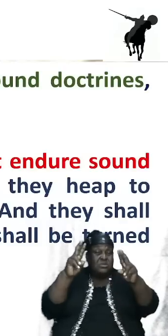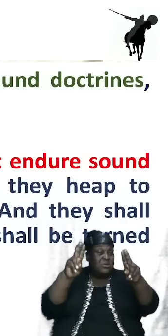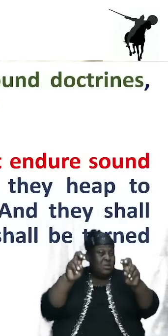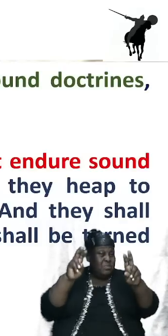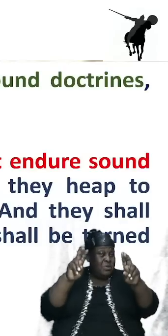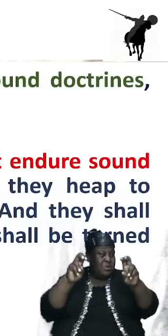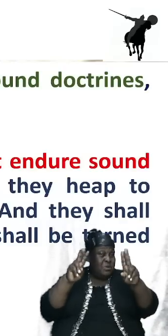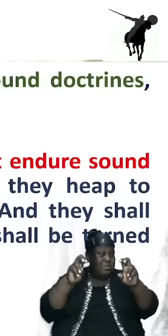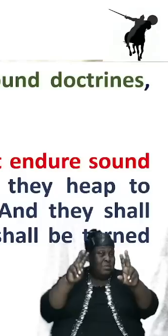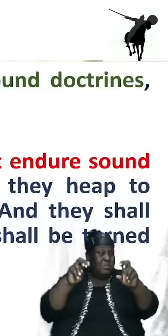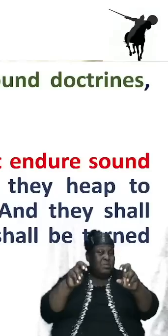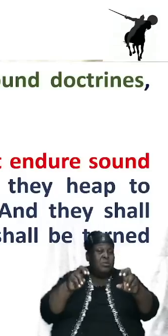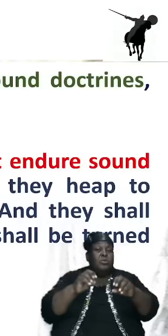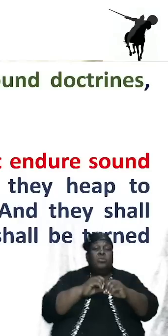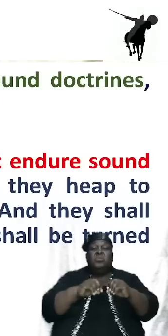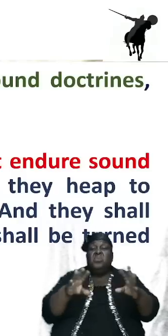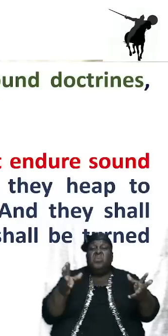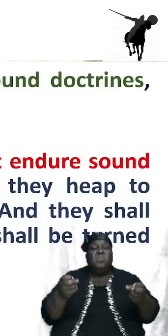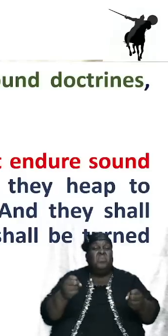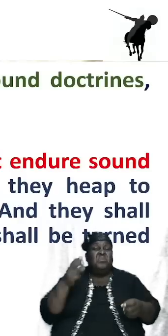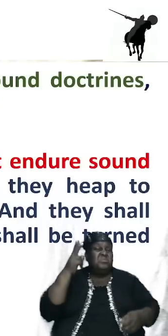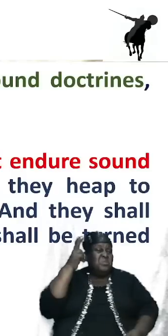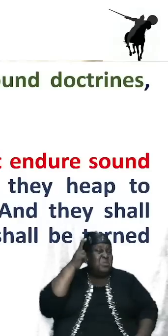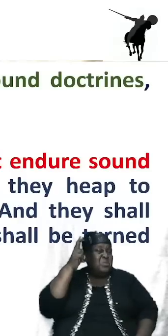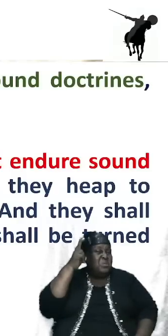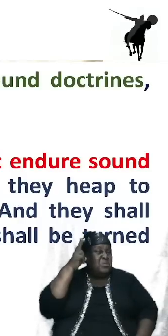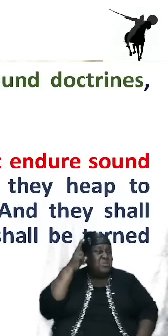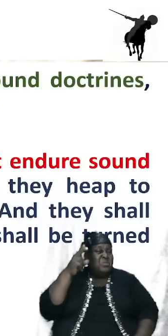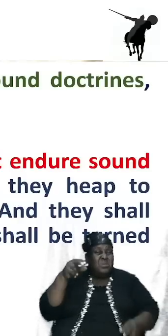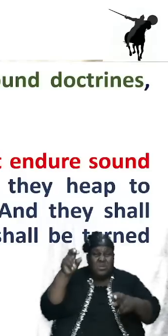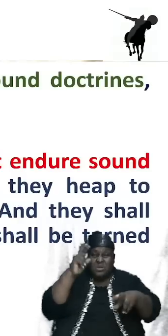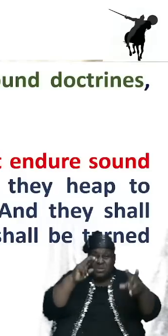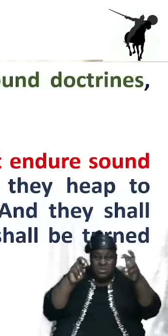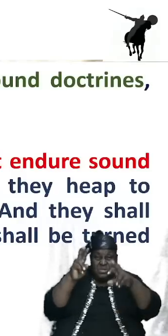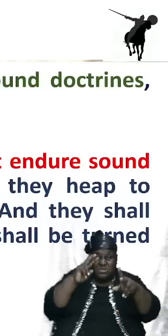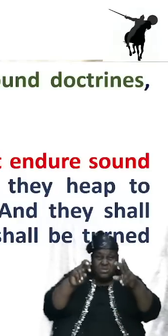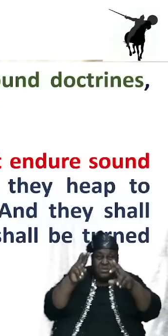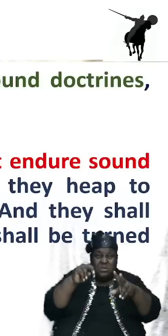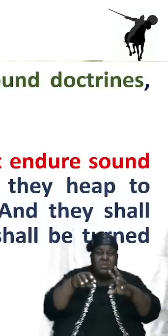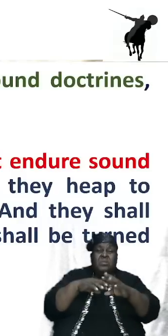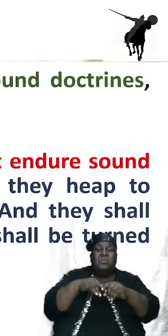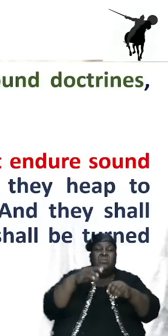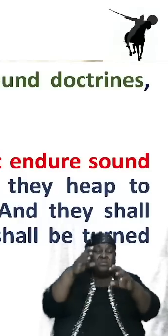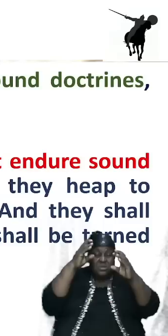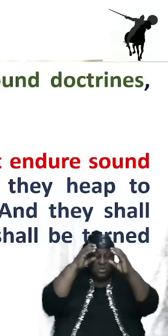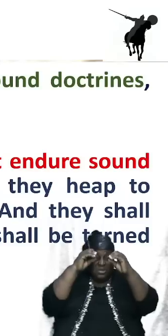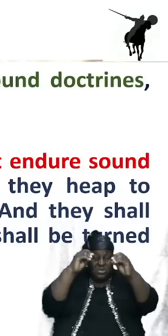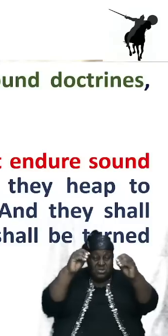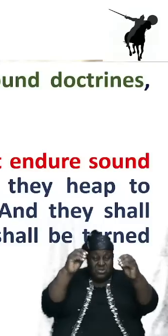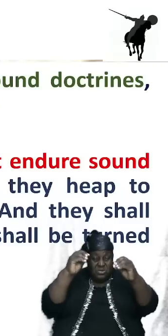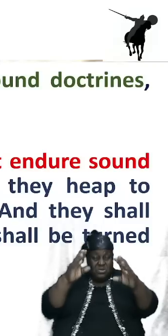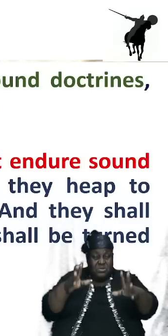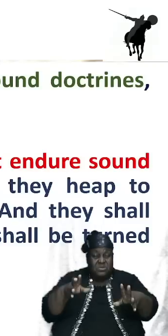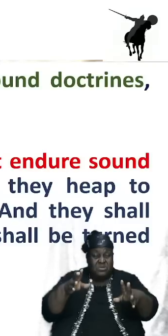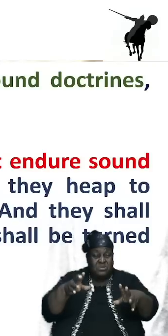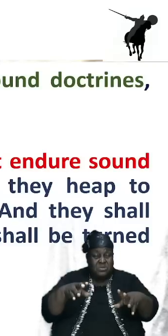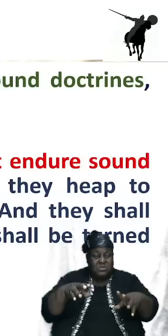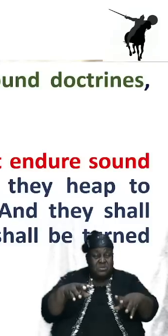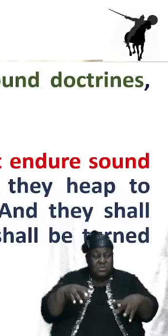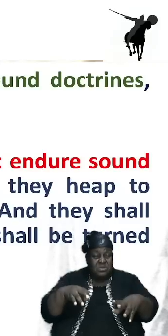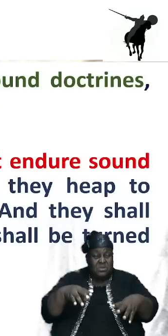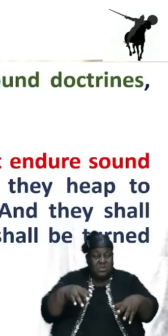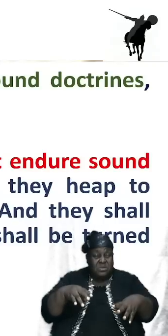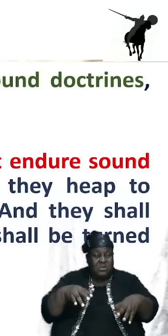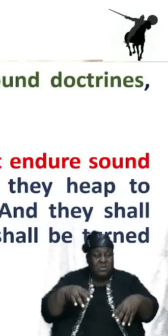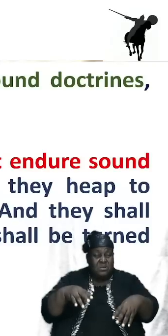that, amen, they don't want to hear that. So they seek out teachers. They seek out people. They seek out preachers who